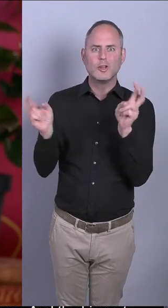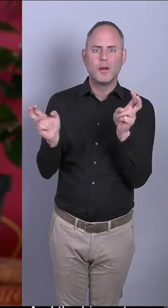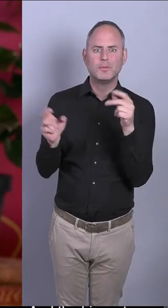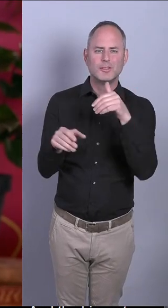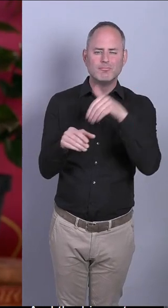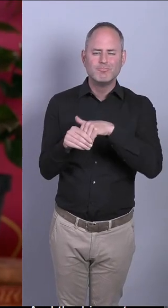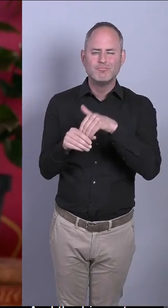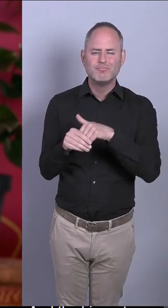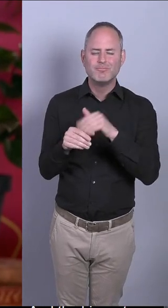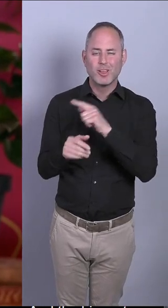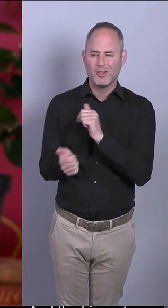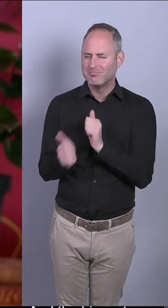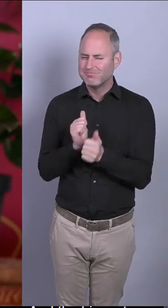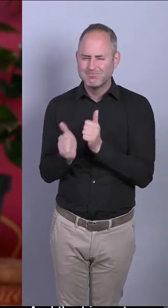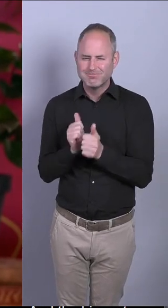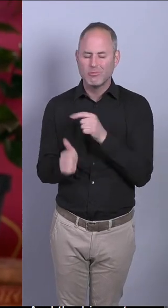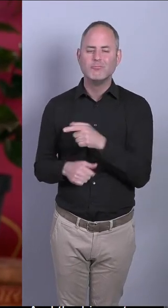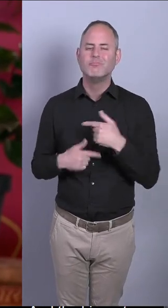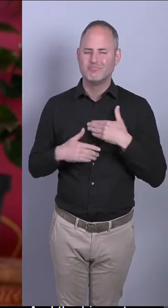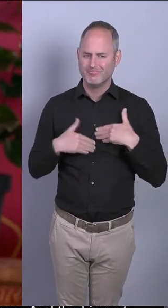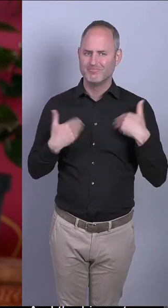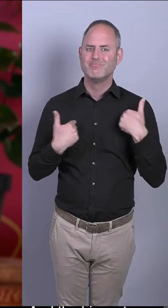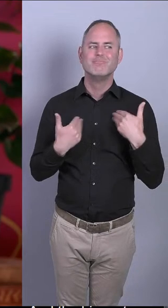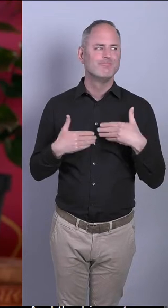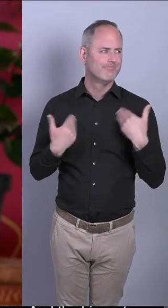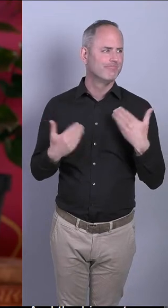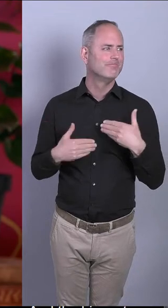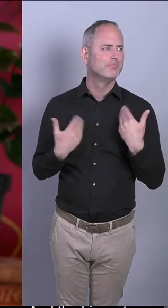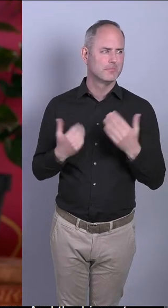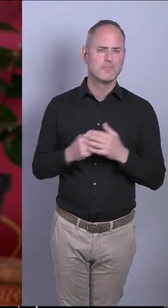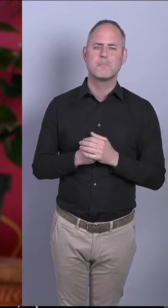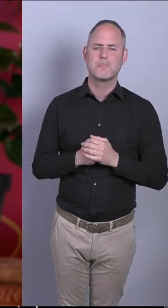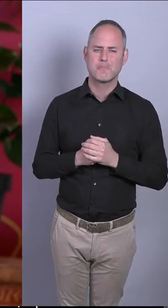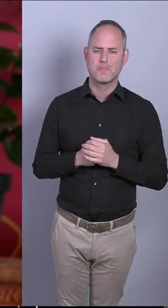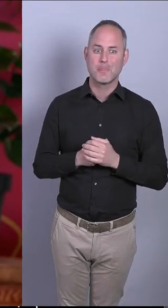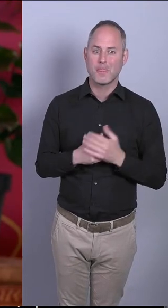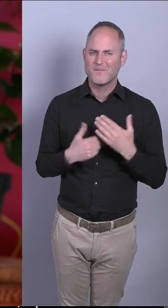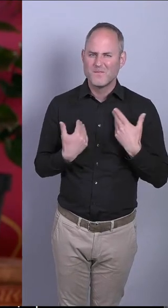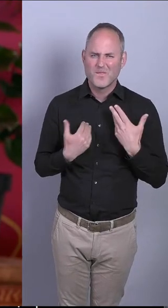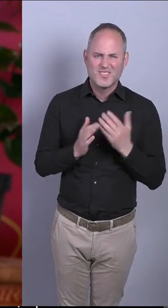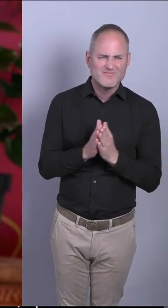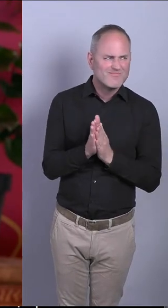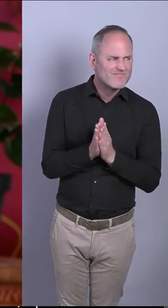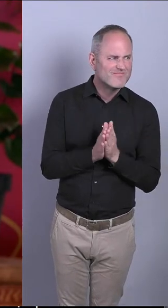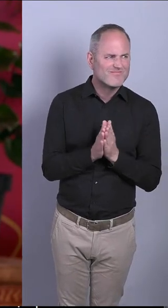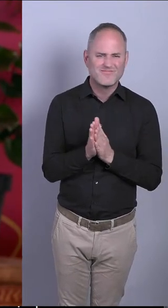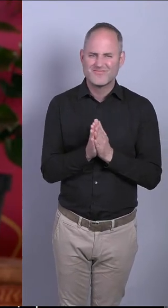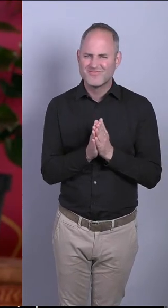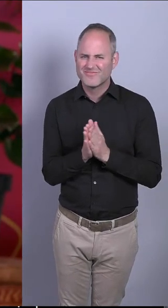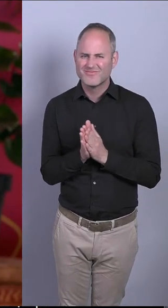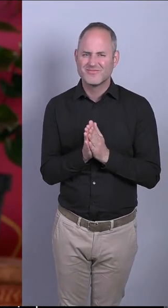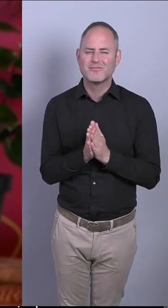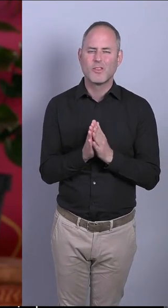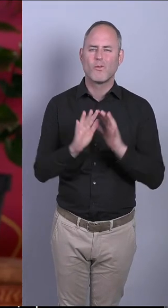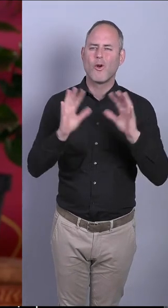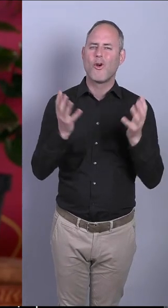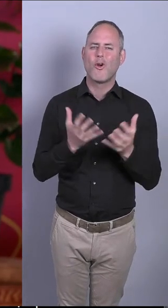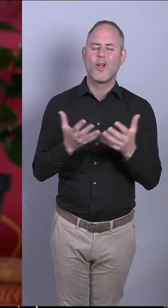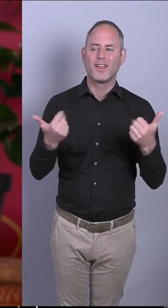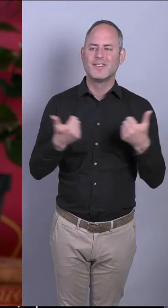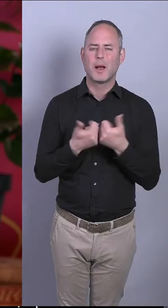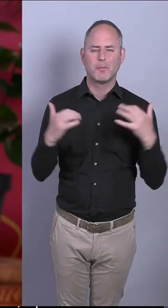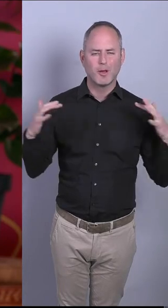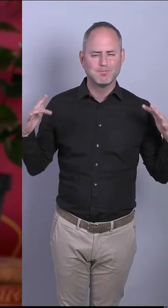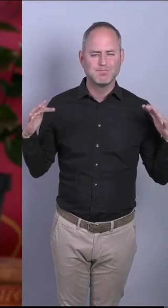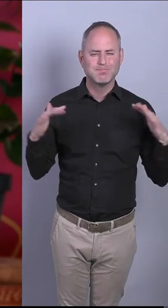guys are looking forward to the World Games, and we've got someone for you who's looking forward to the World Games that much. He decided